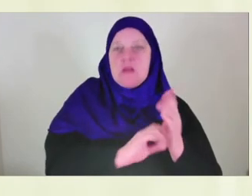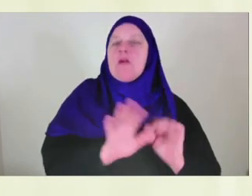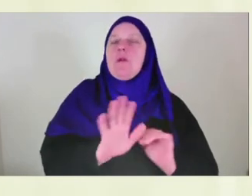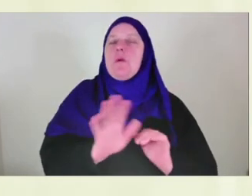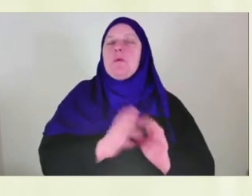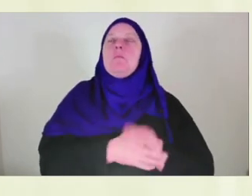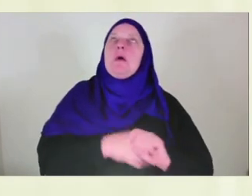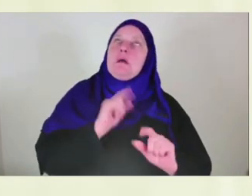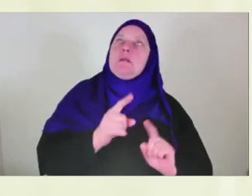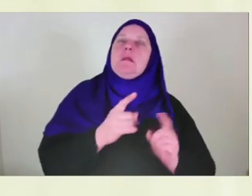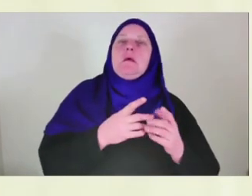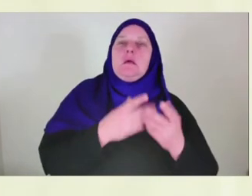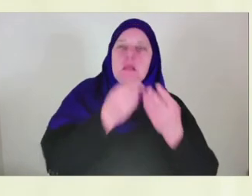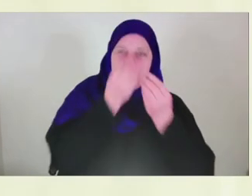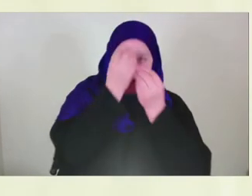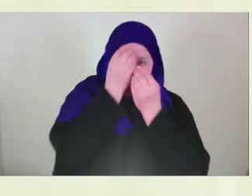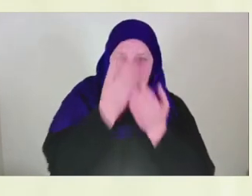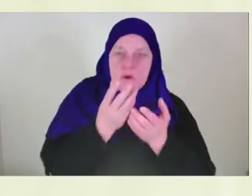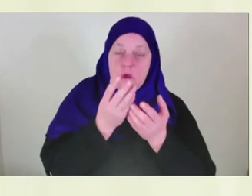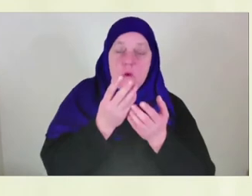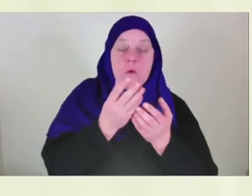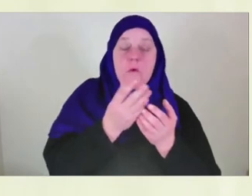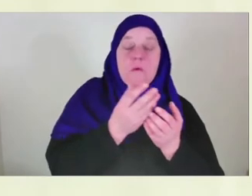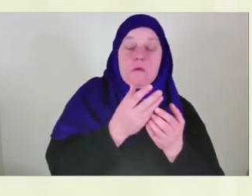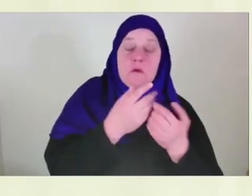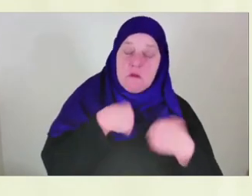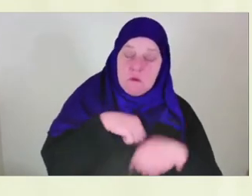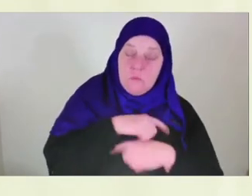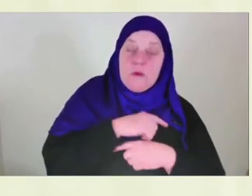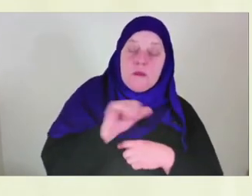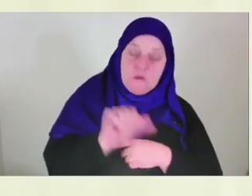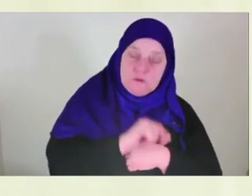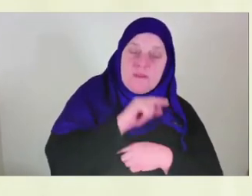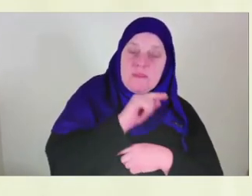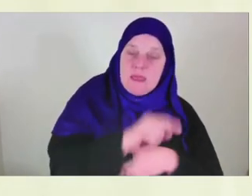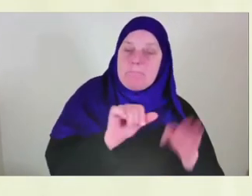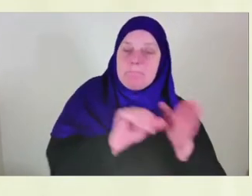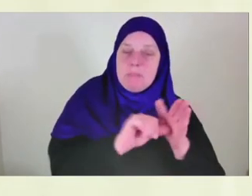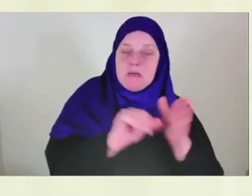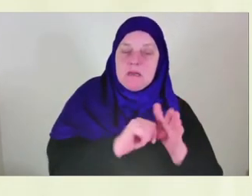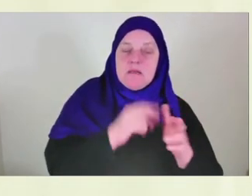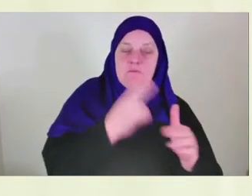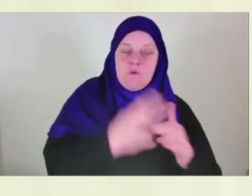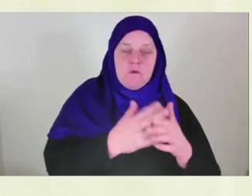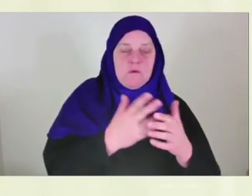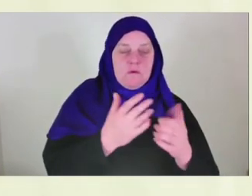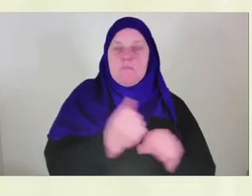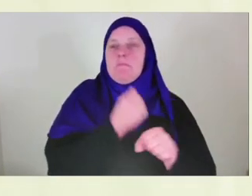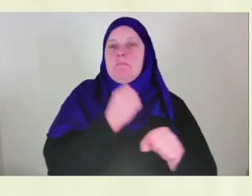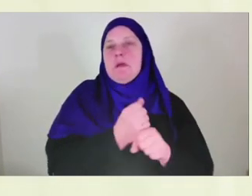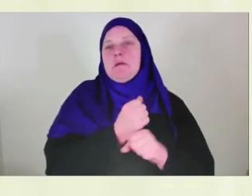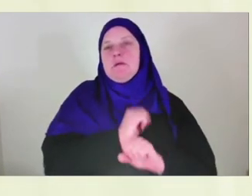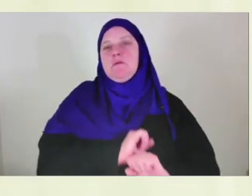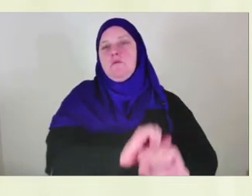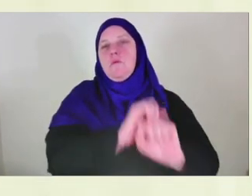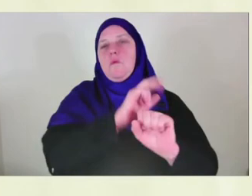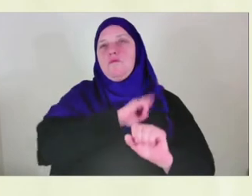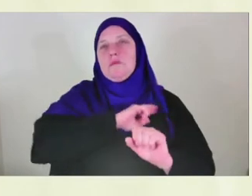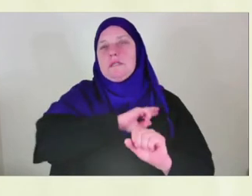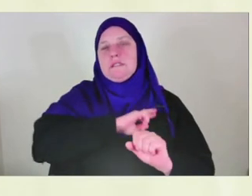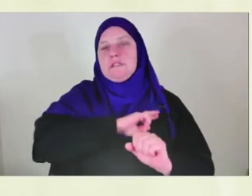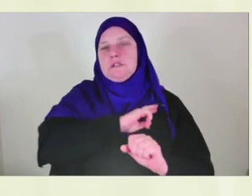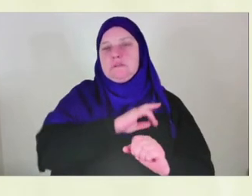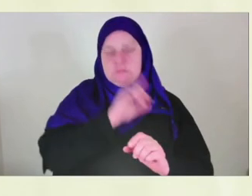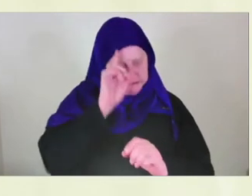the Islamic seminaries, how are they run? Yeah. And mind you, the students in the seminaries are on peanuts wages. No